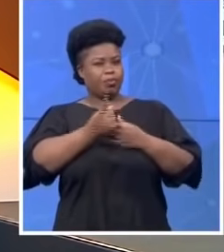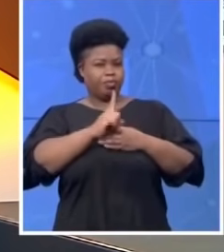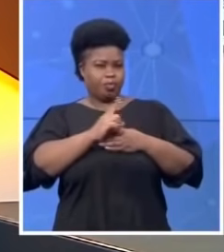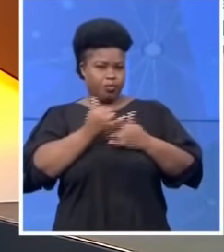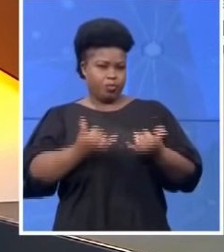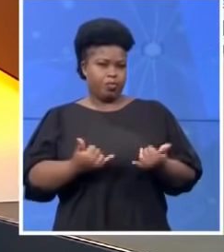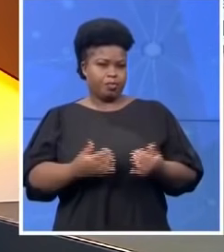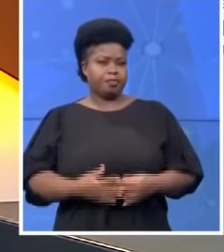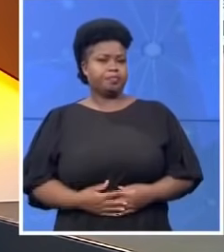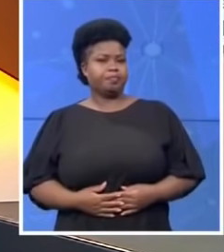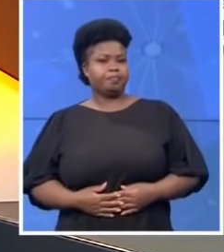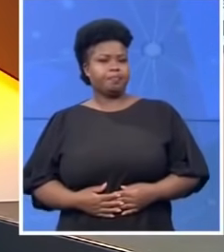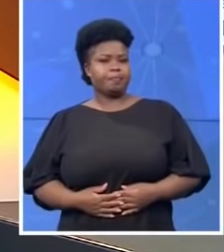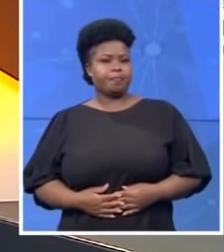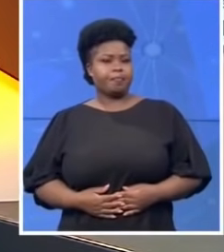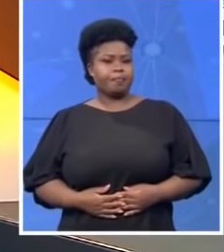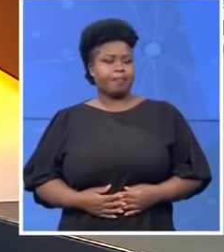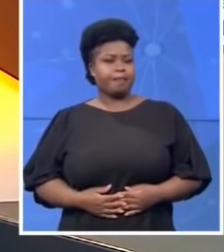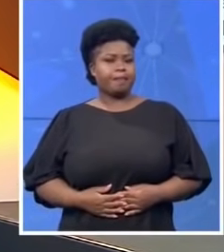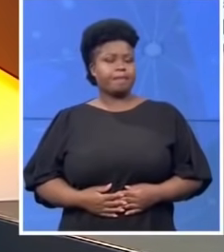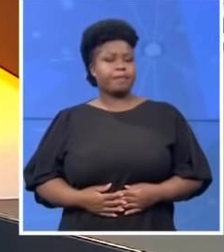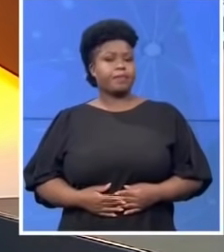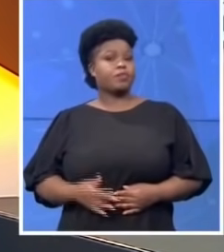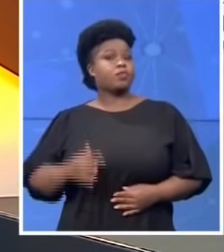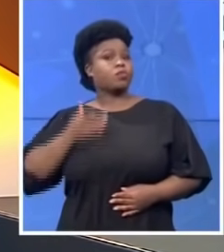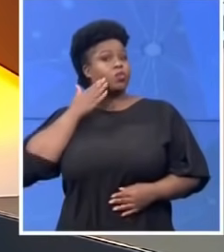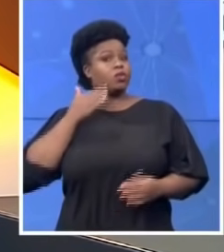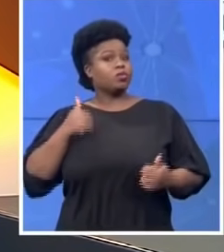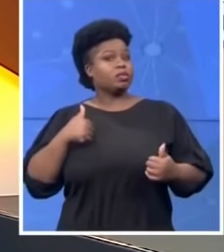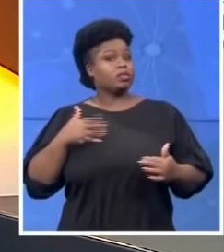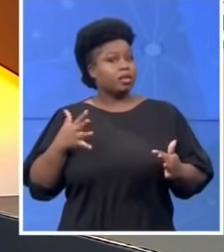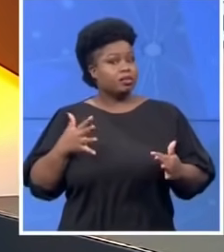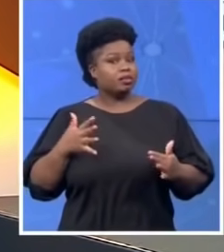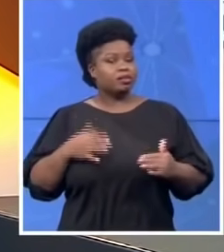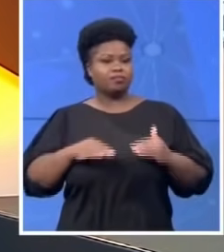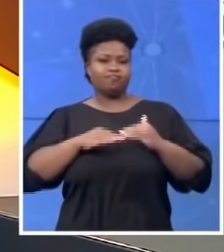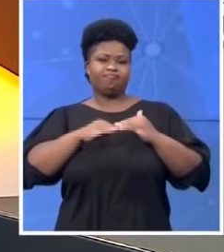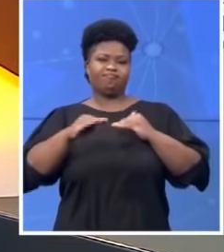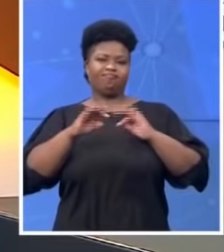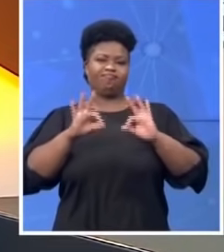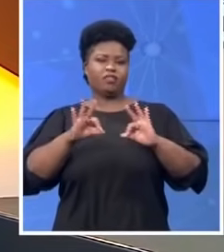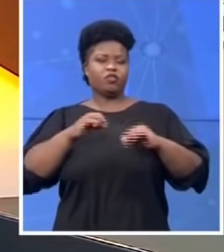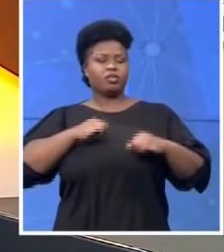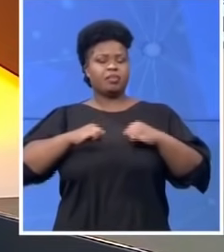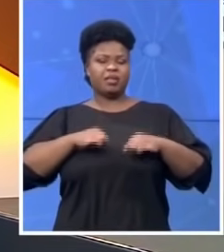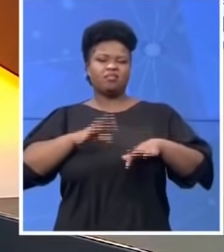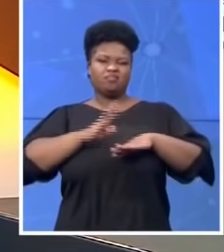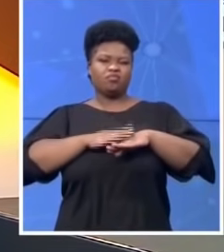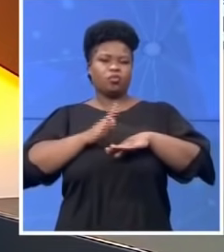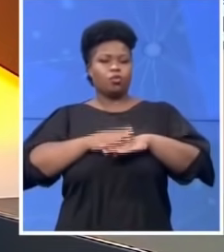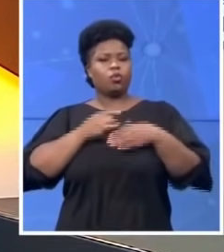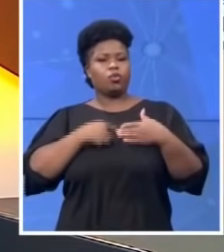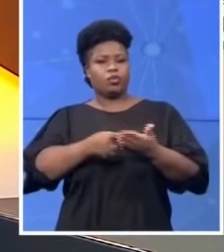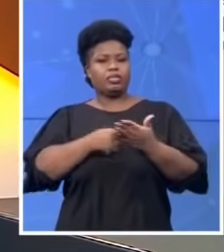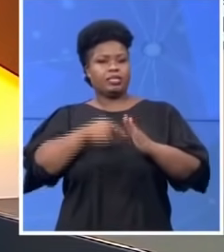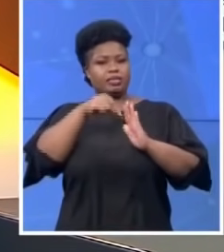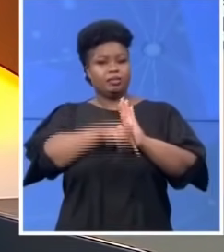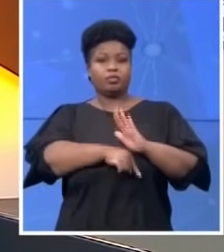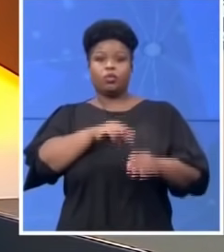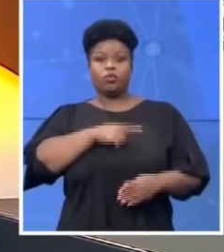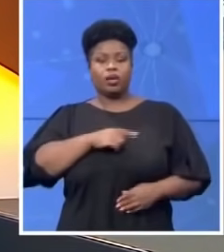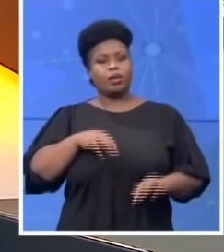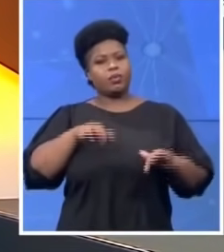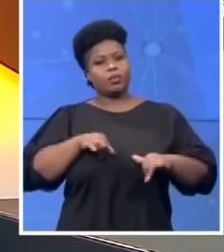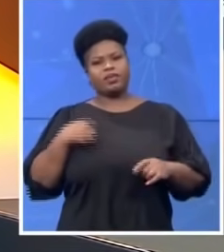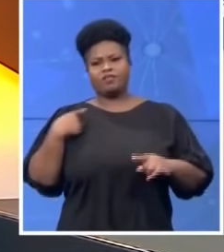it begins to stabilize, we'll have a little more to talk about. We also have been waiting for this moment. All right, remind us again how your model works. I